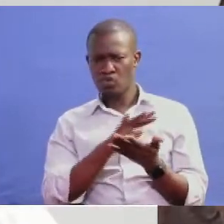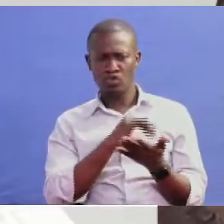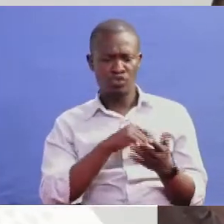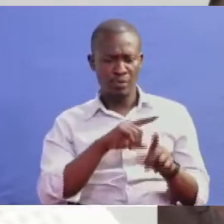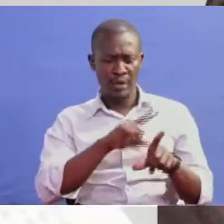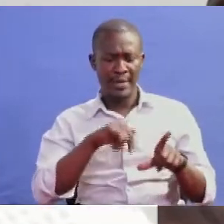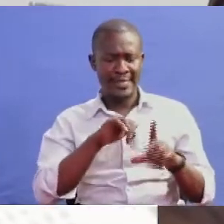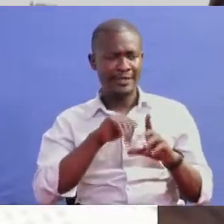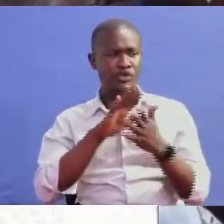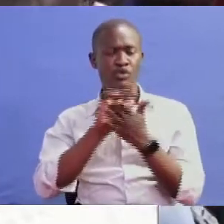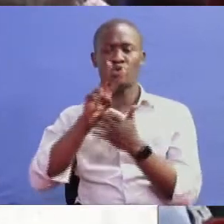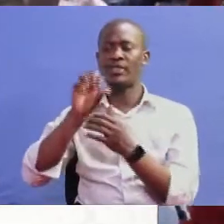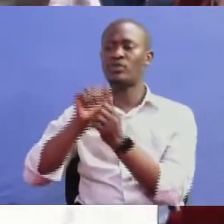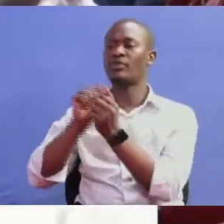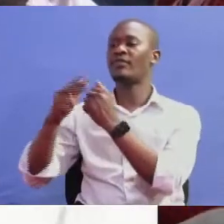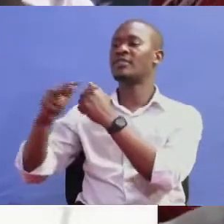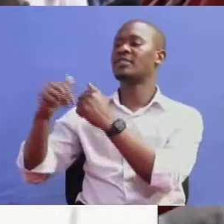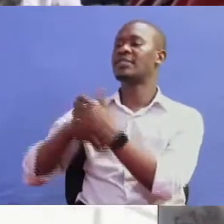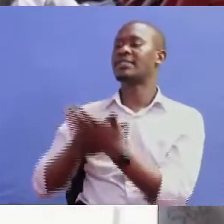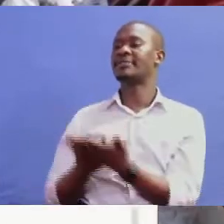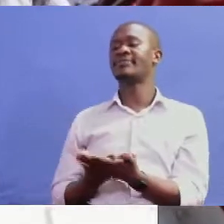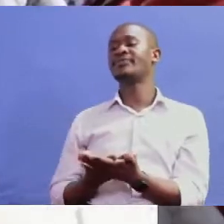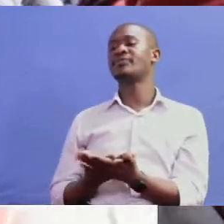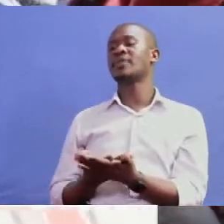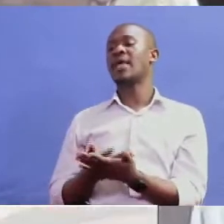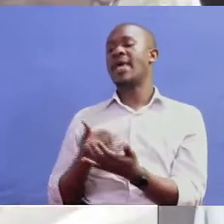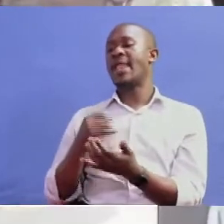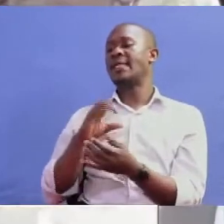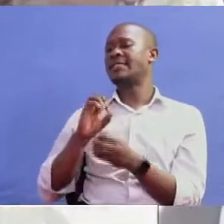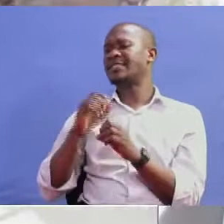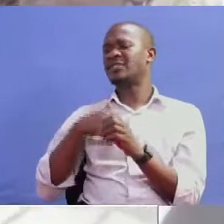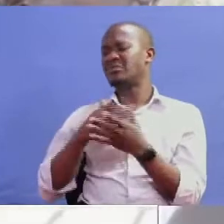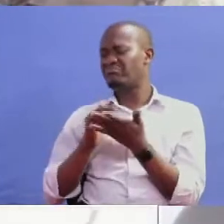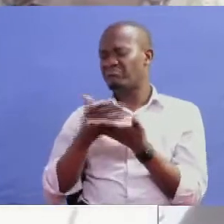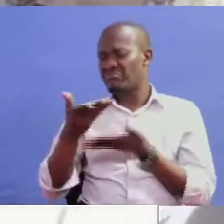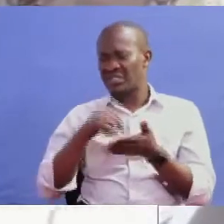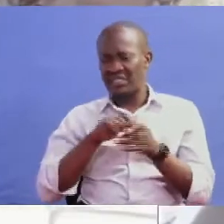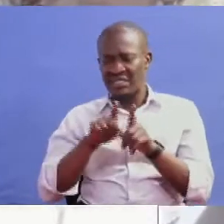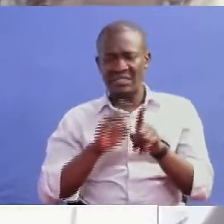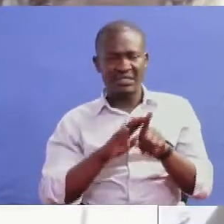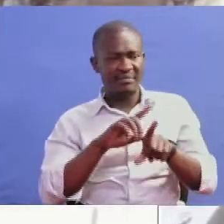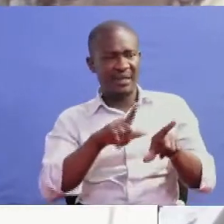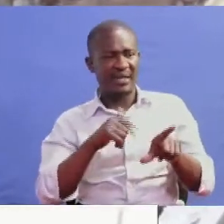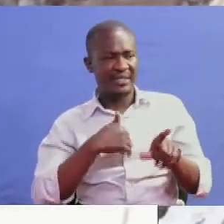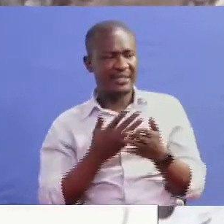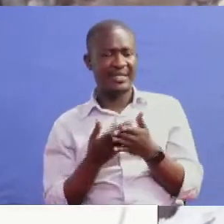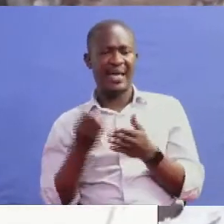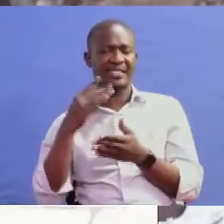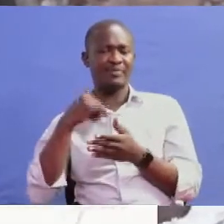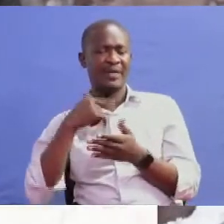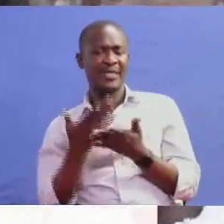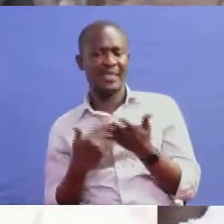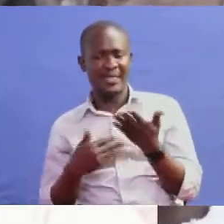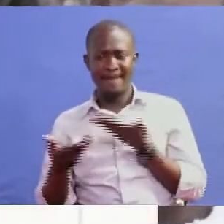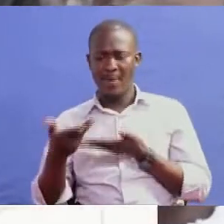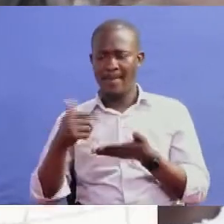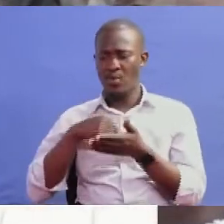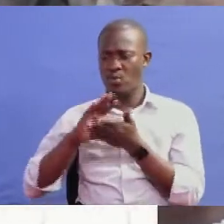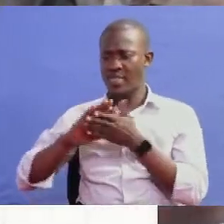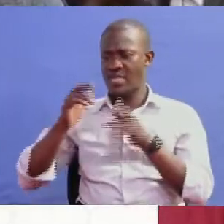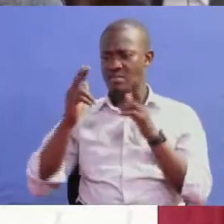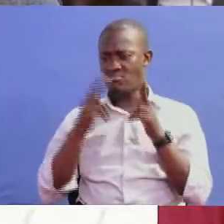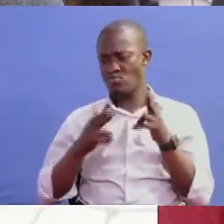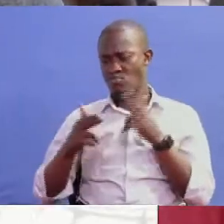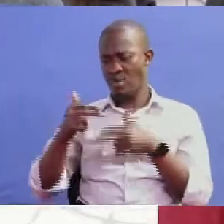in 2017 refused to vacate and are now selling the same pieces of land to unsuspected buyers and chasing away the original